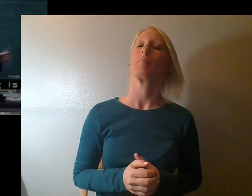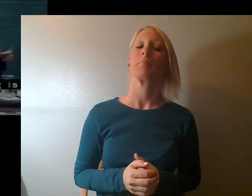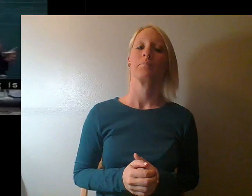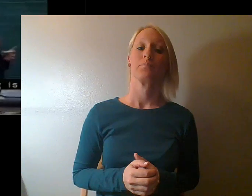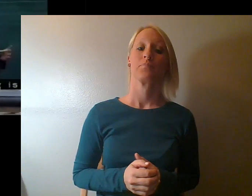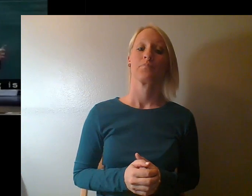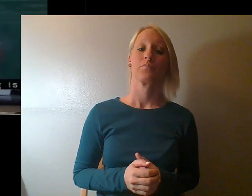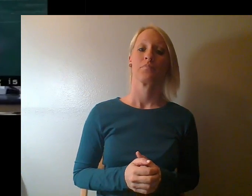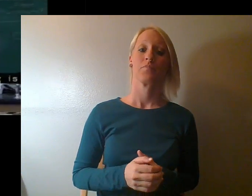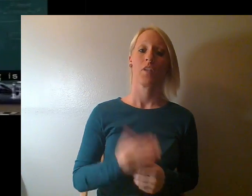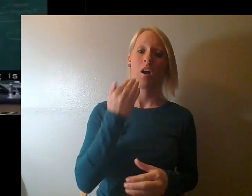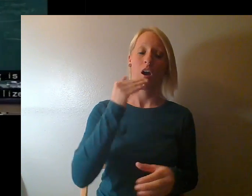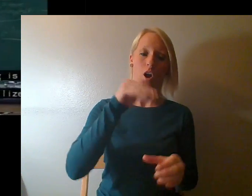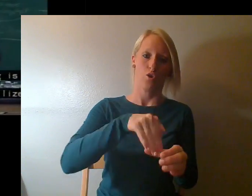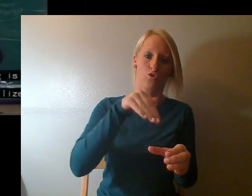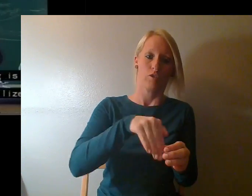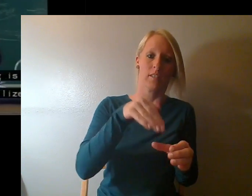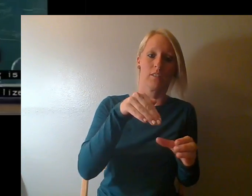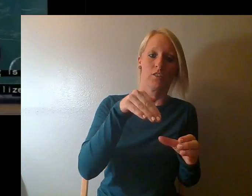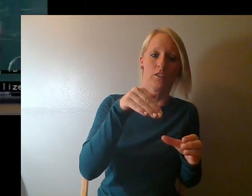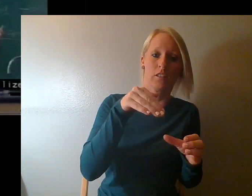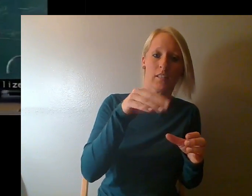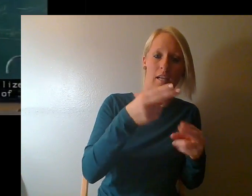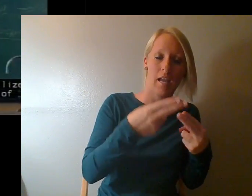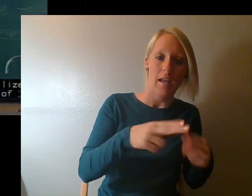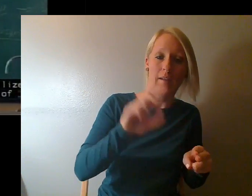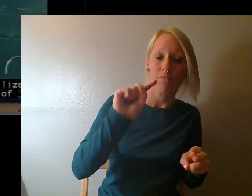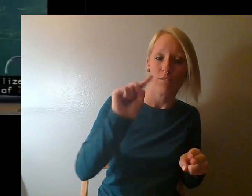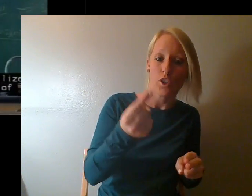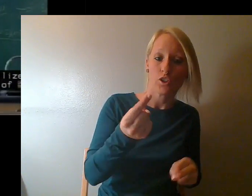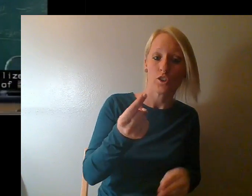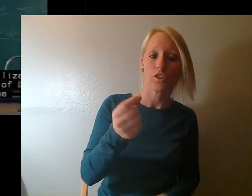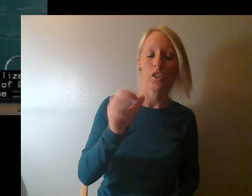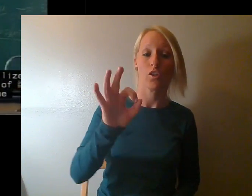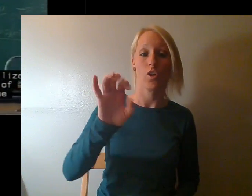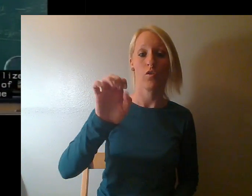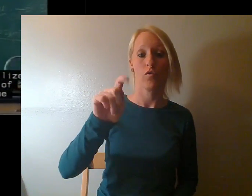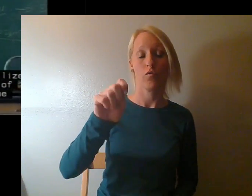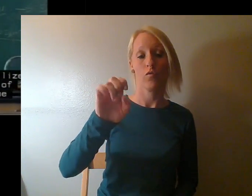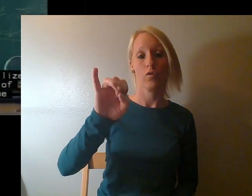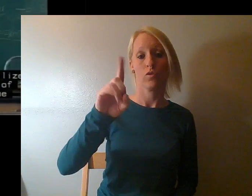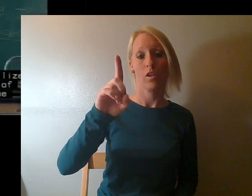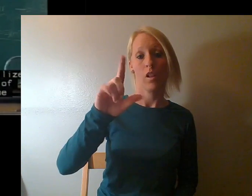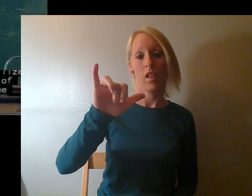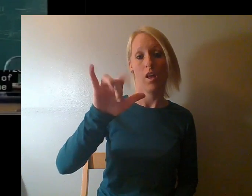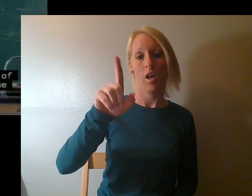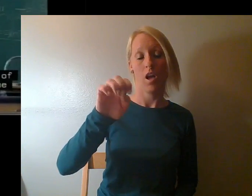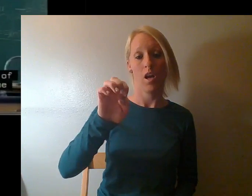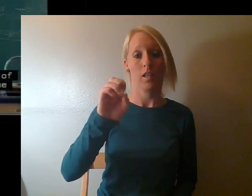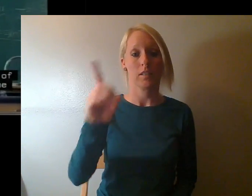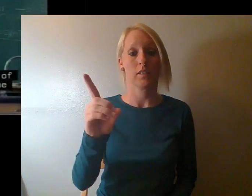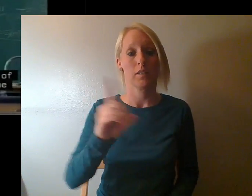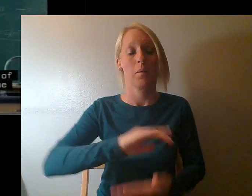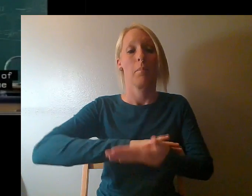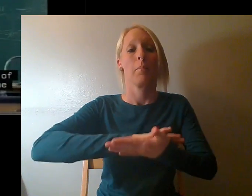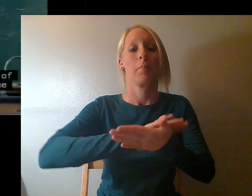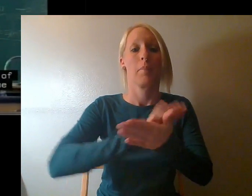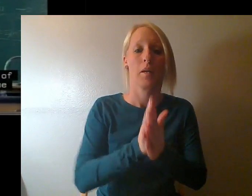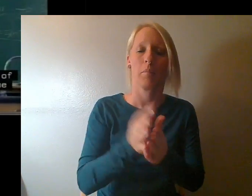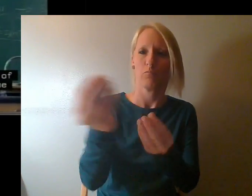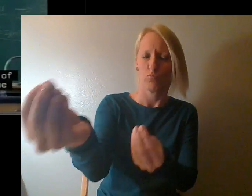first fertilized, when it first becomes fertilized, which means it gets both sets of information, that becomes one cell, one living